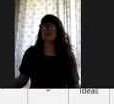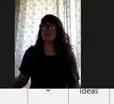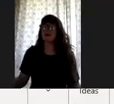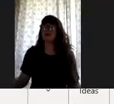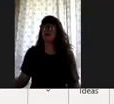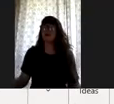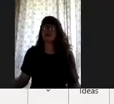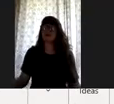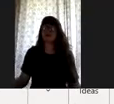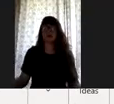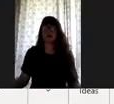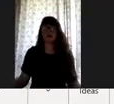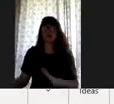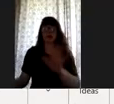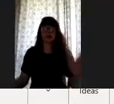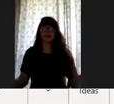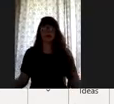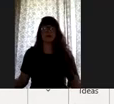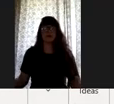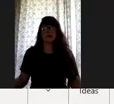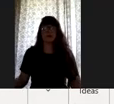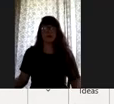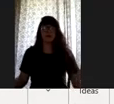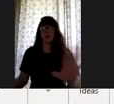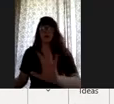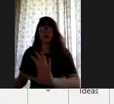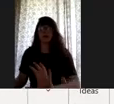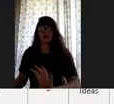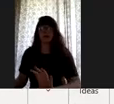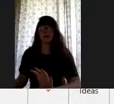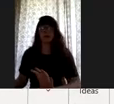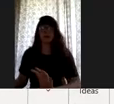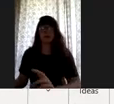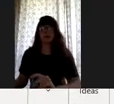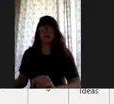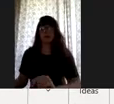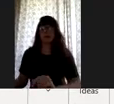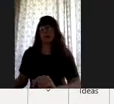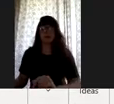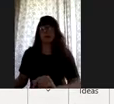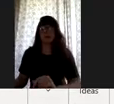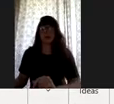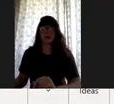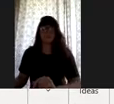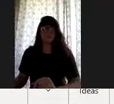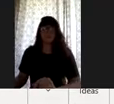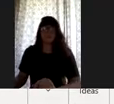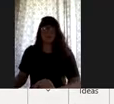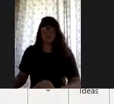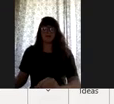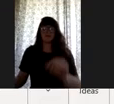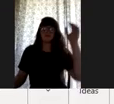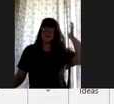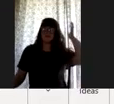Let me think of how I want to word this. So let me back up. So we've talked about our hope first, and then that may help you unlock what glory may